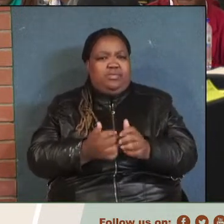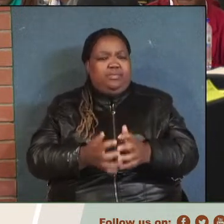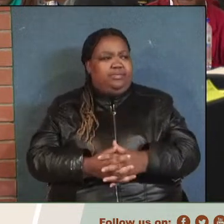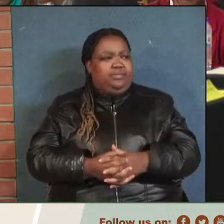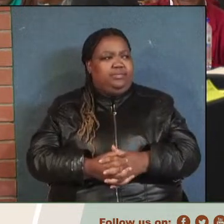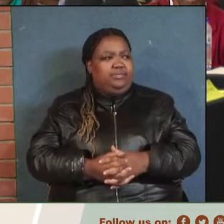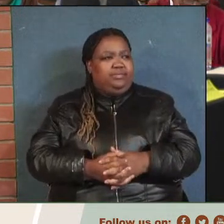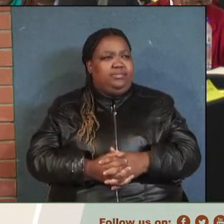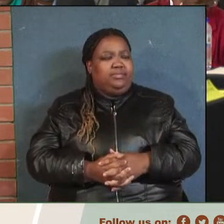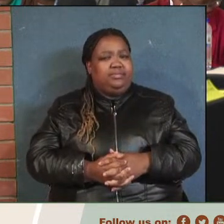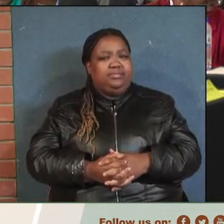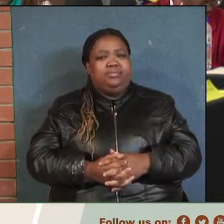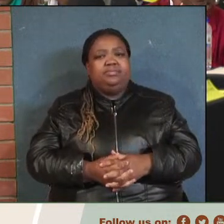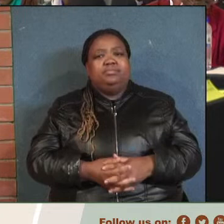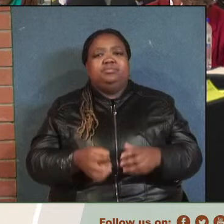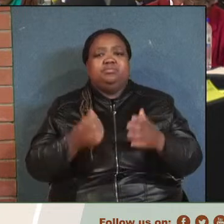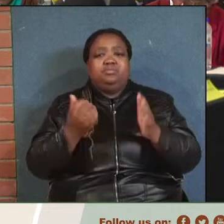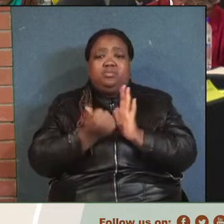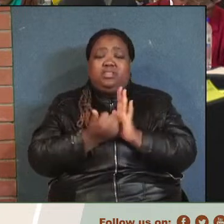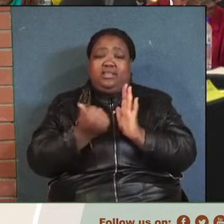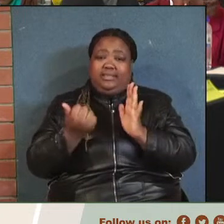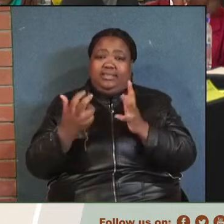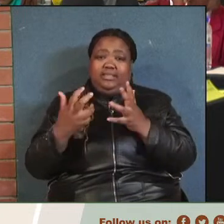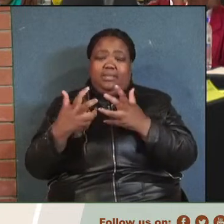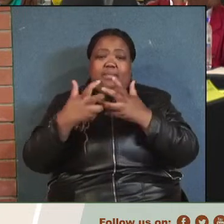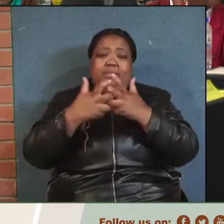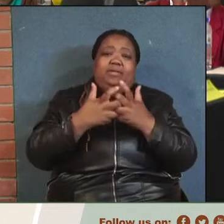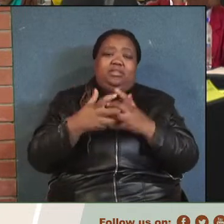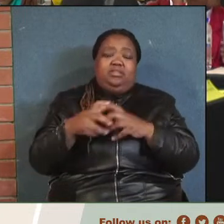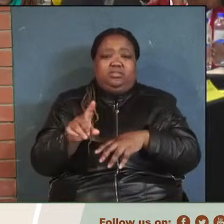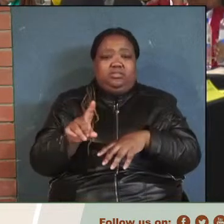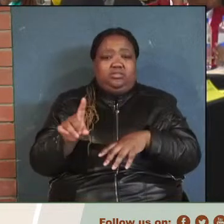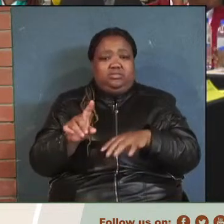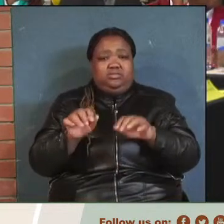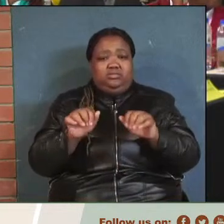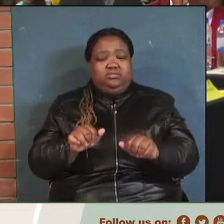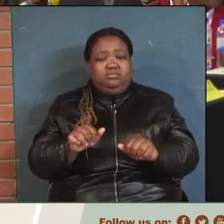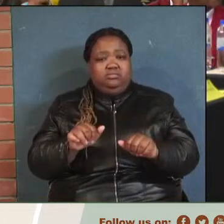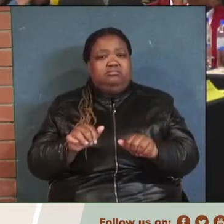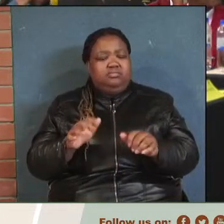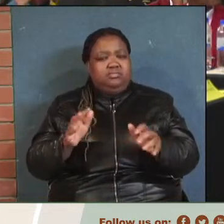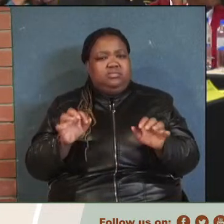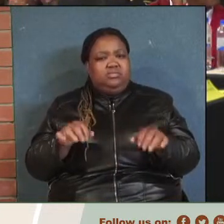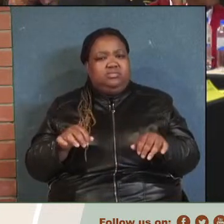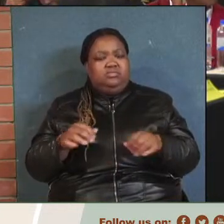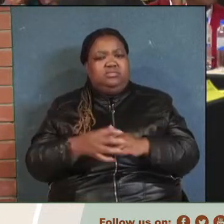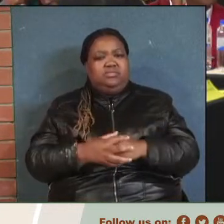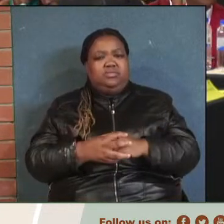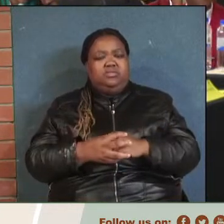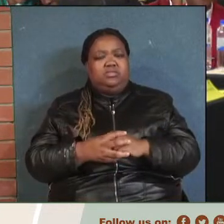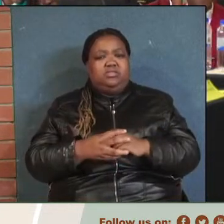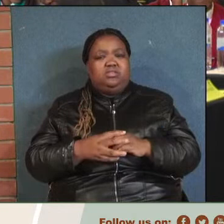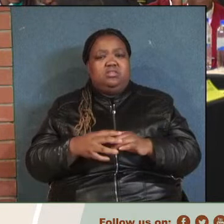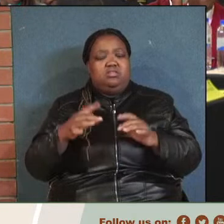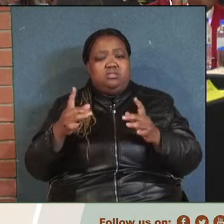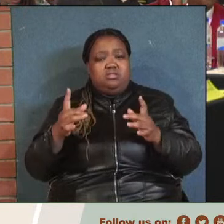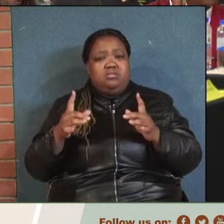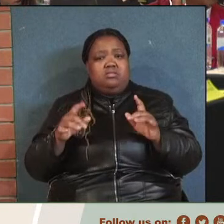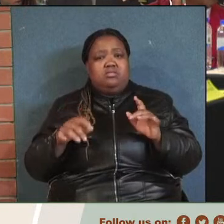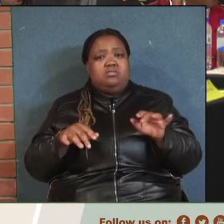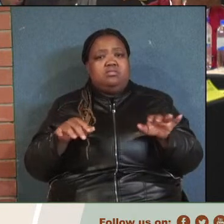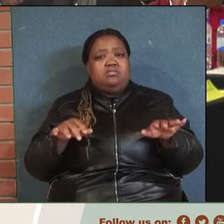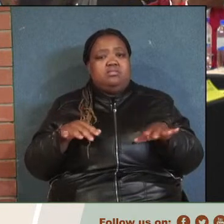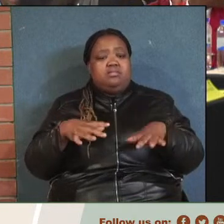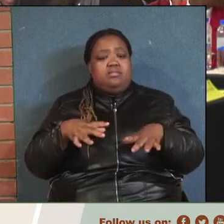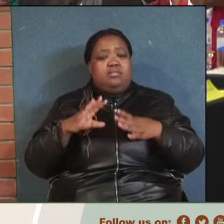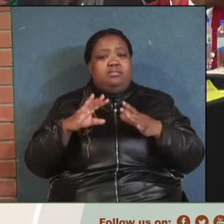Like I said, the act is aligned with the preamble of South Africa, with the aim of honoring and respecting those who worked to